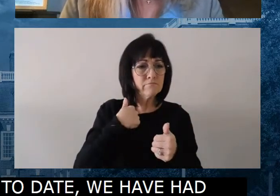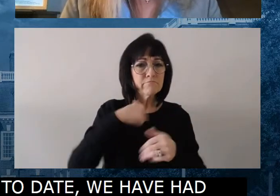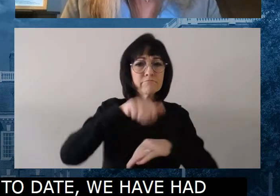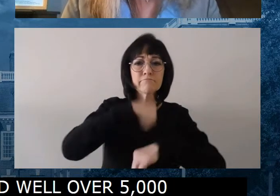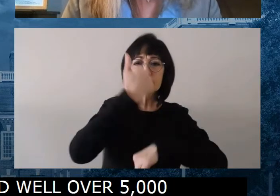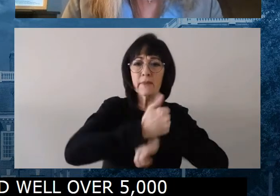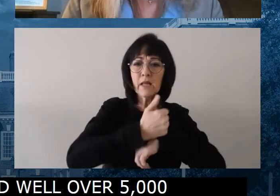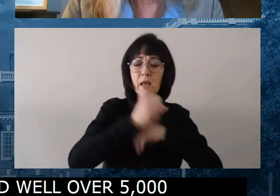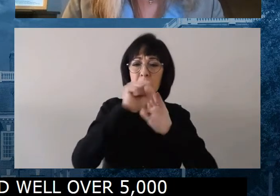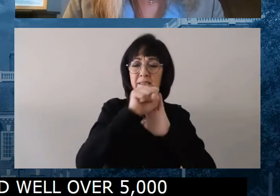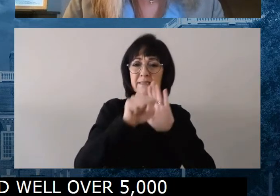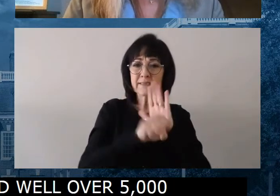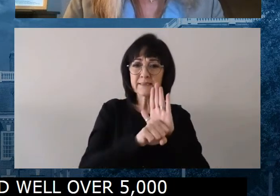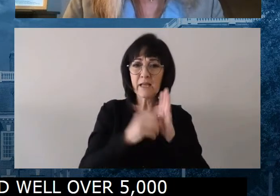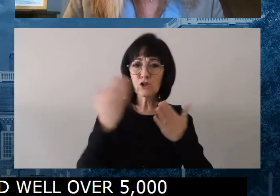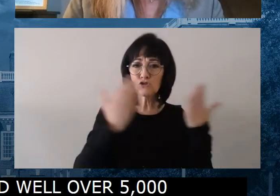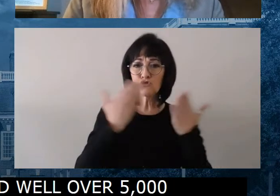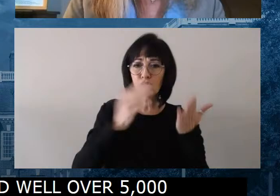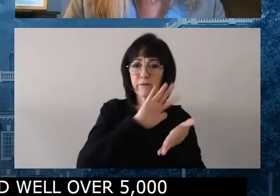have reached